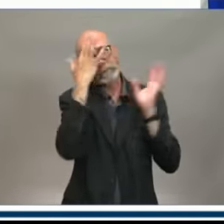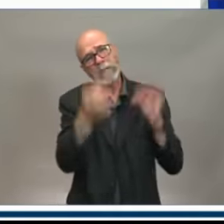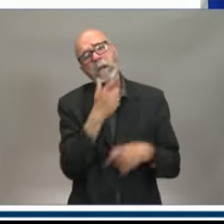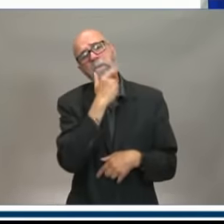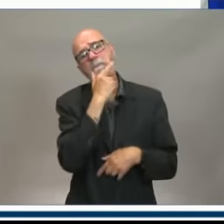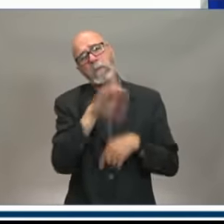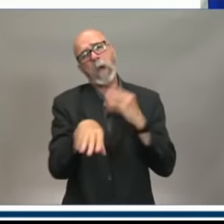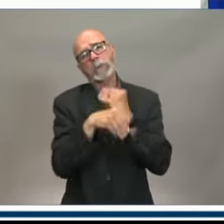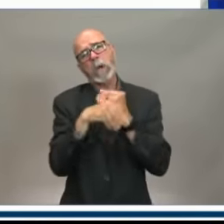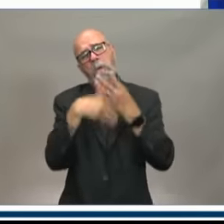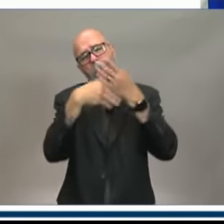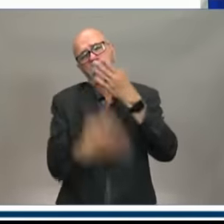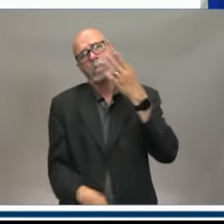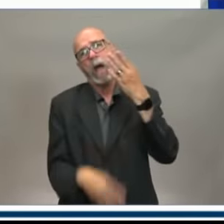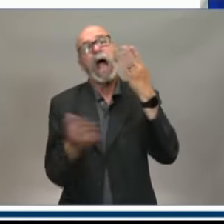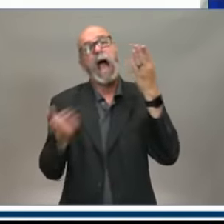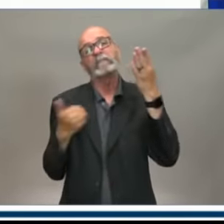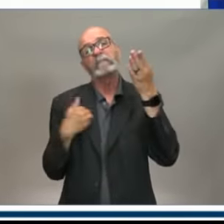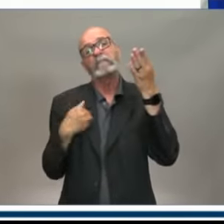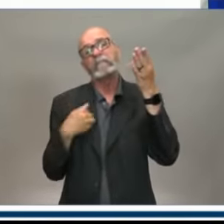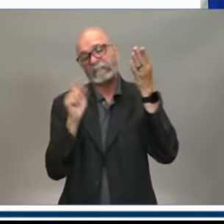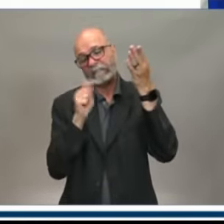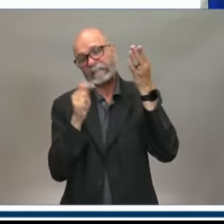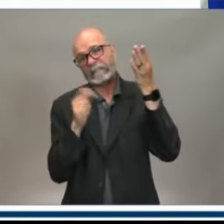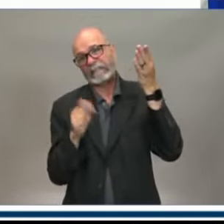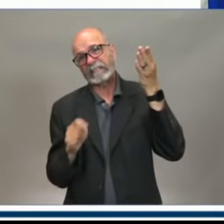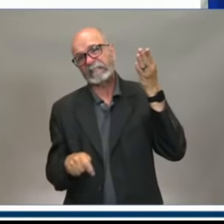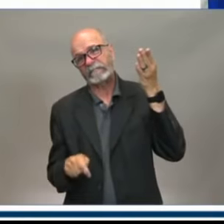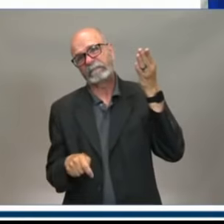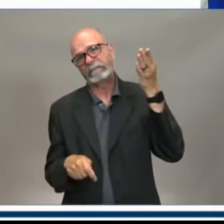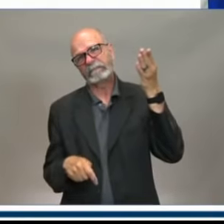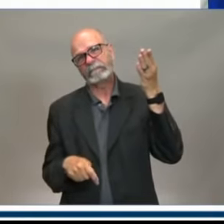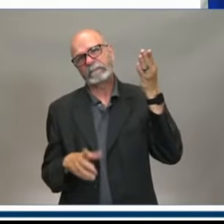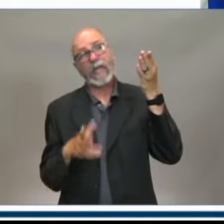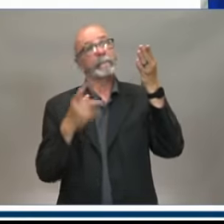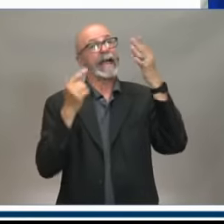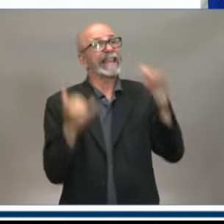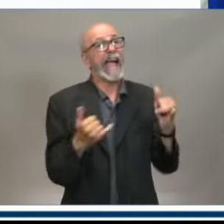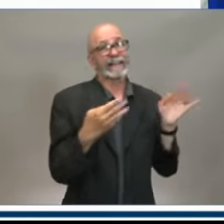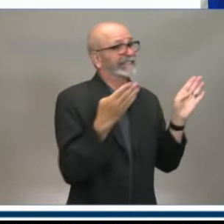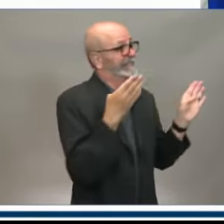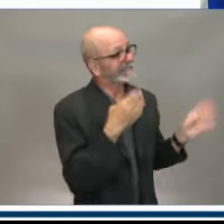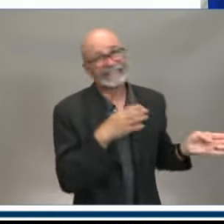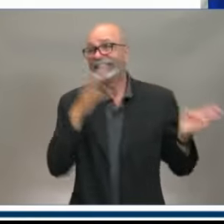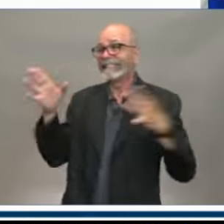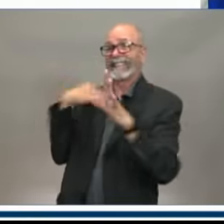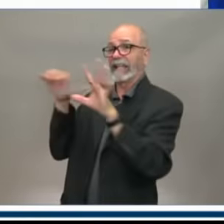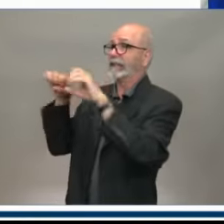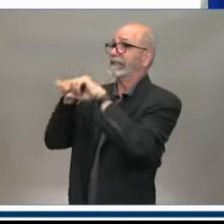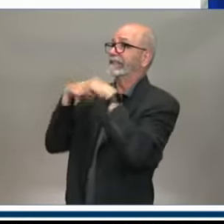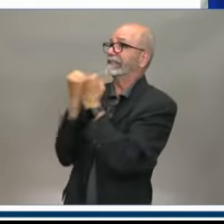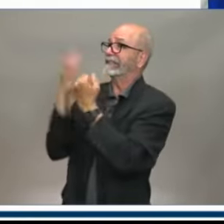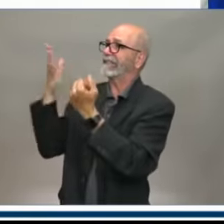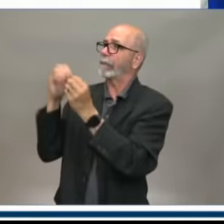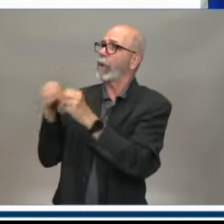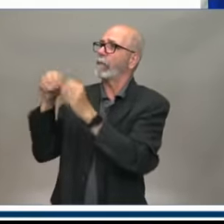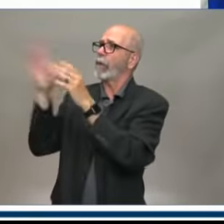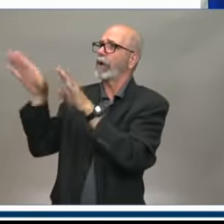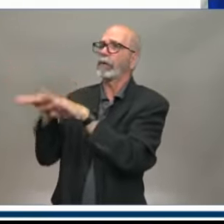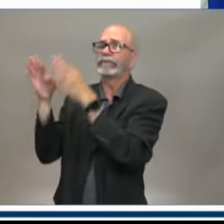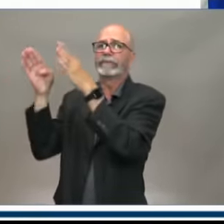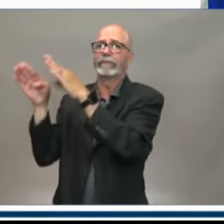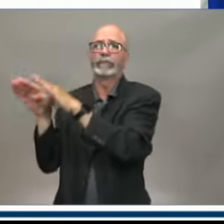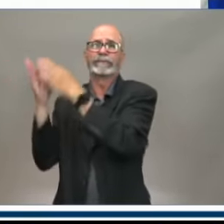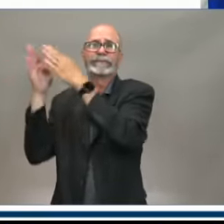based on the looming reopening of society and efforts to try to test as broadly